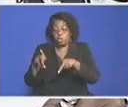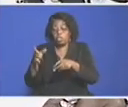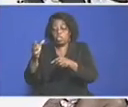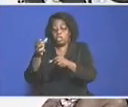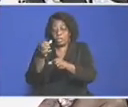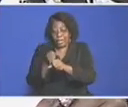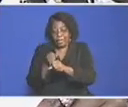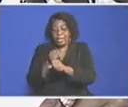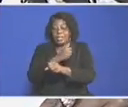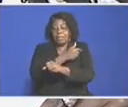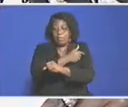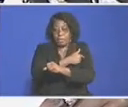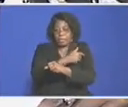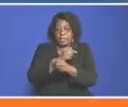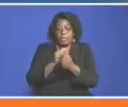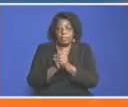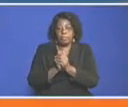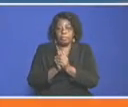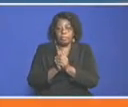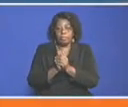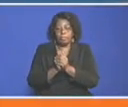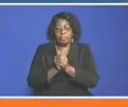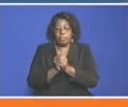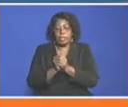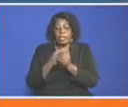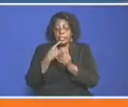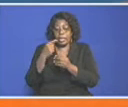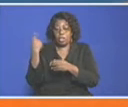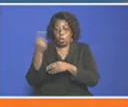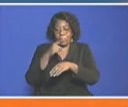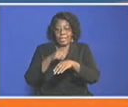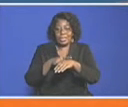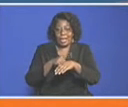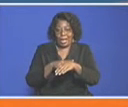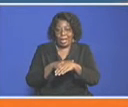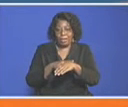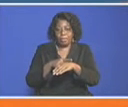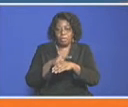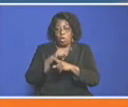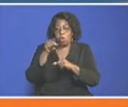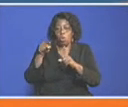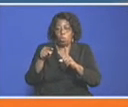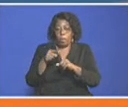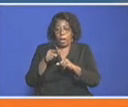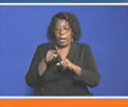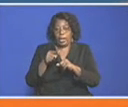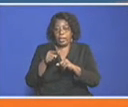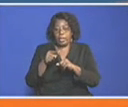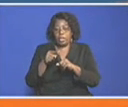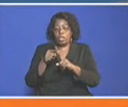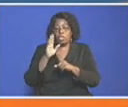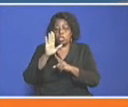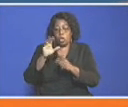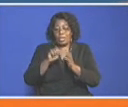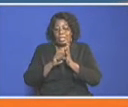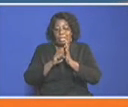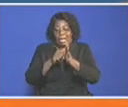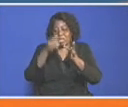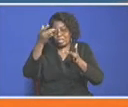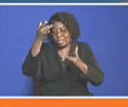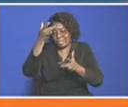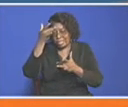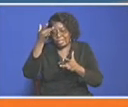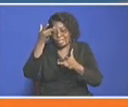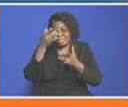be vaccinated. Basis, the only timeline is when your symptoms have subsided, when you no